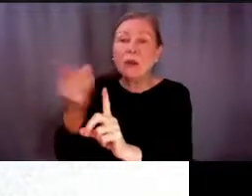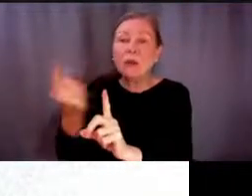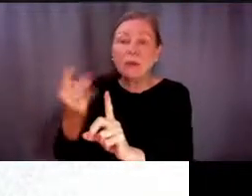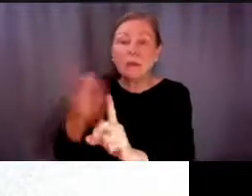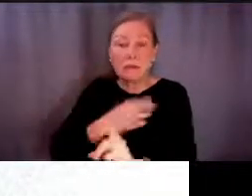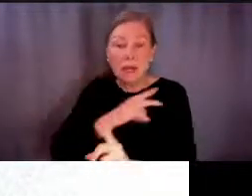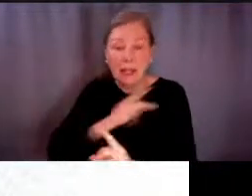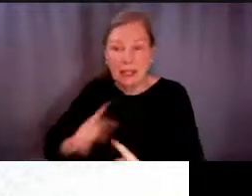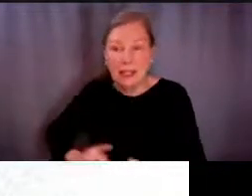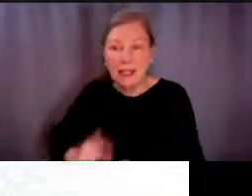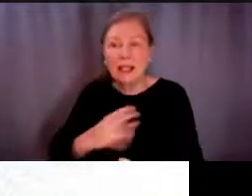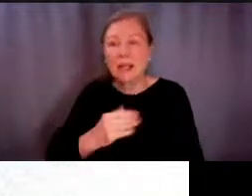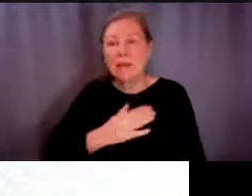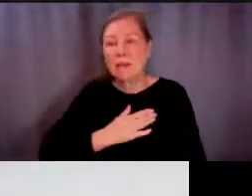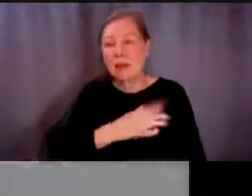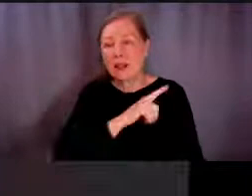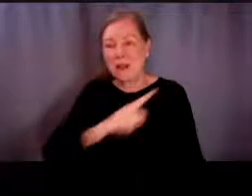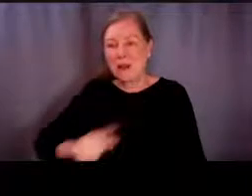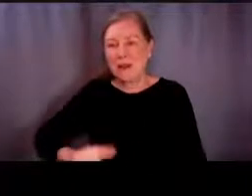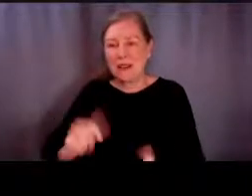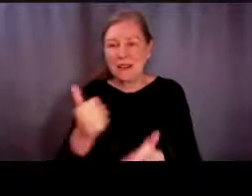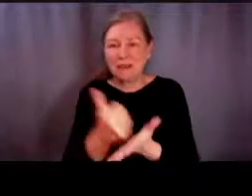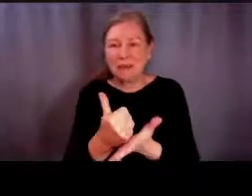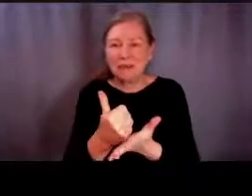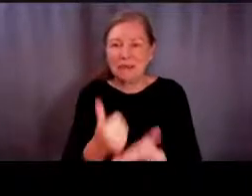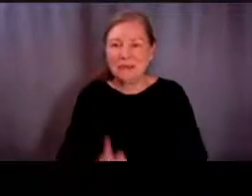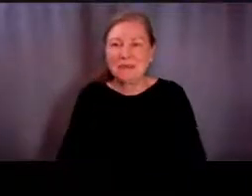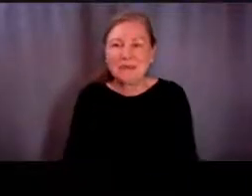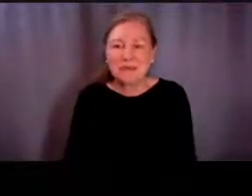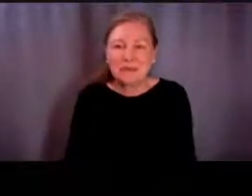Lord. Amen.